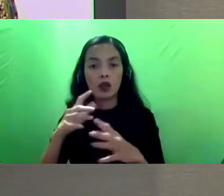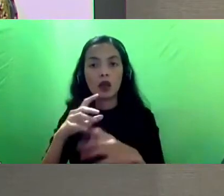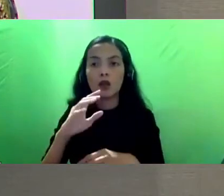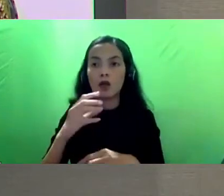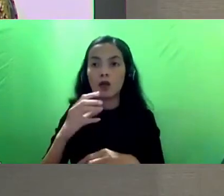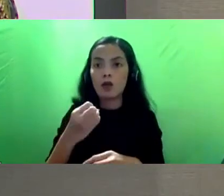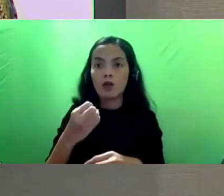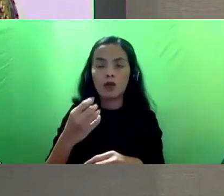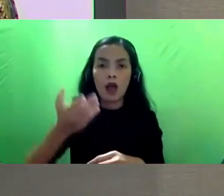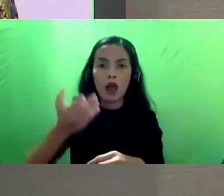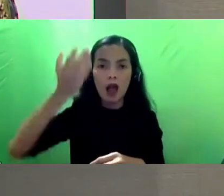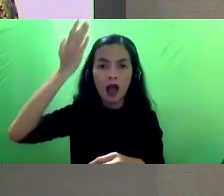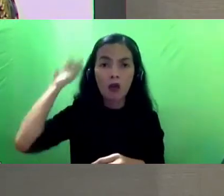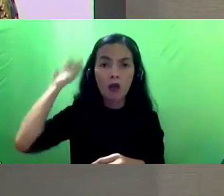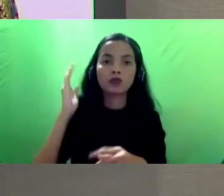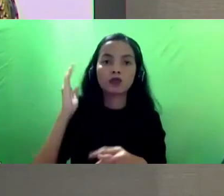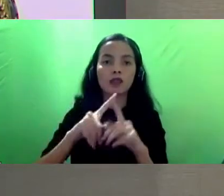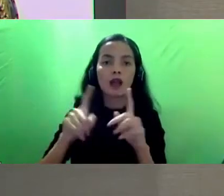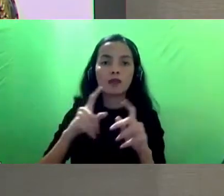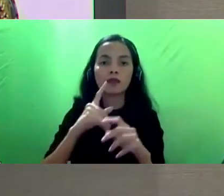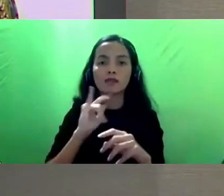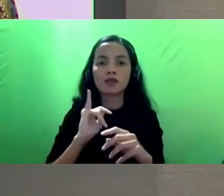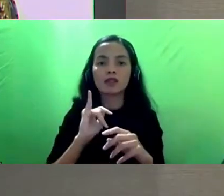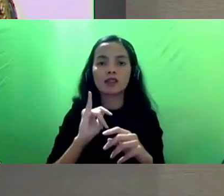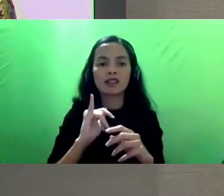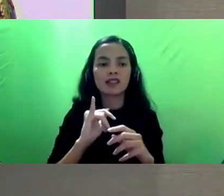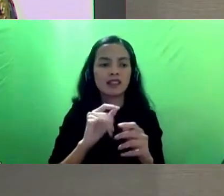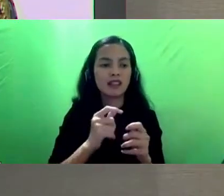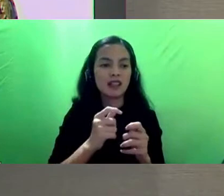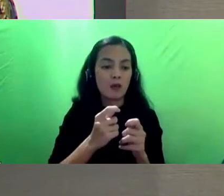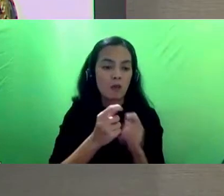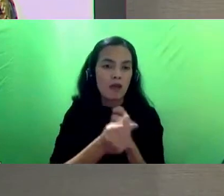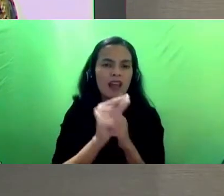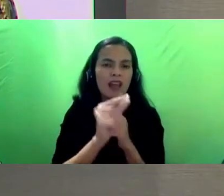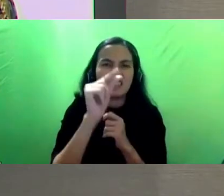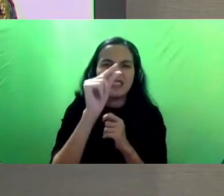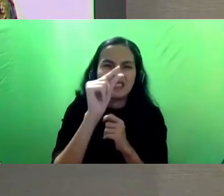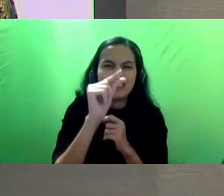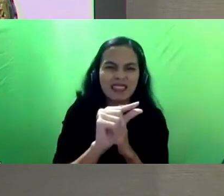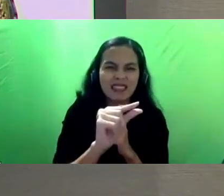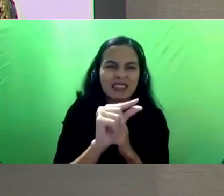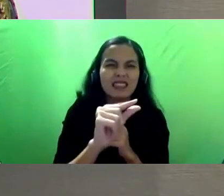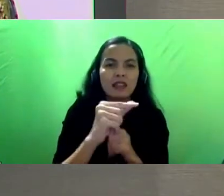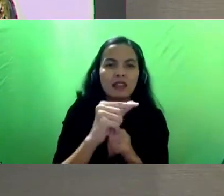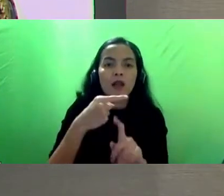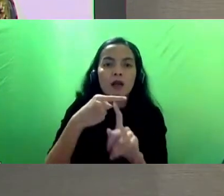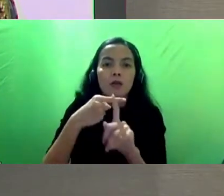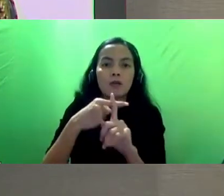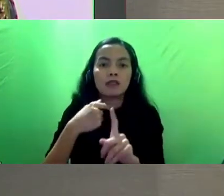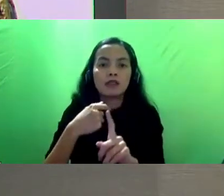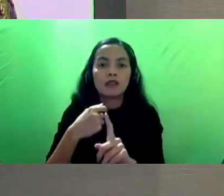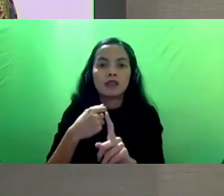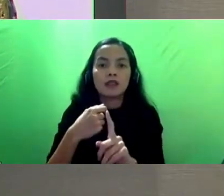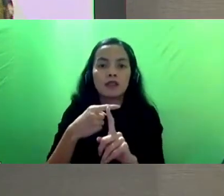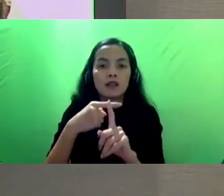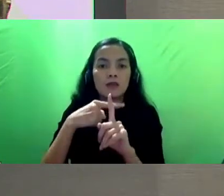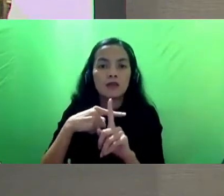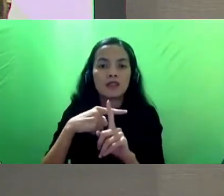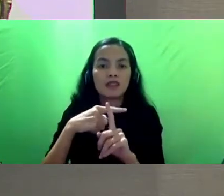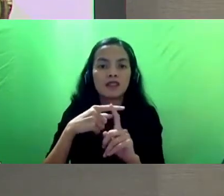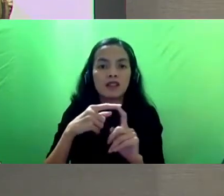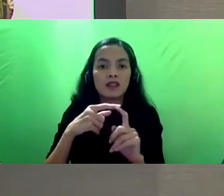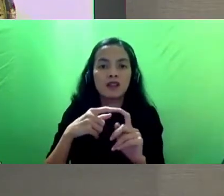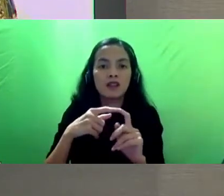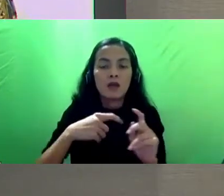coverage is quite small, and the advocacy. I think many line ministries, including us